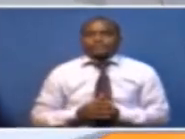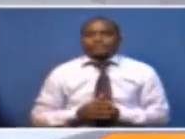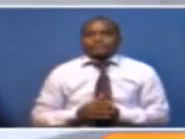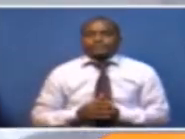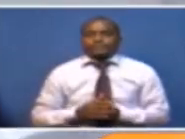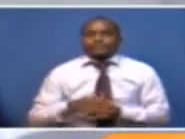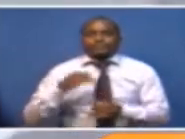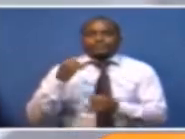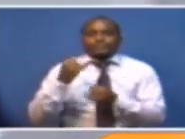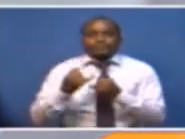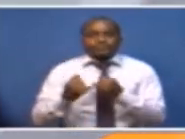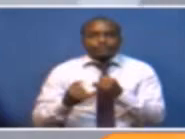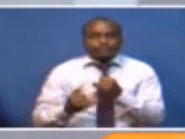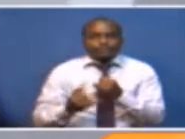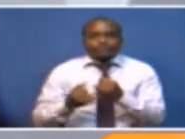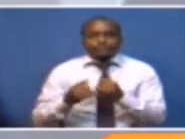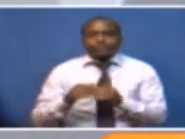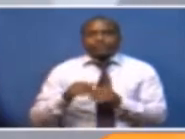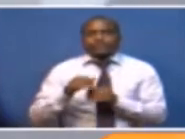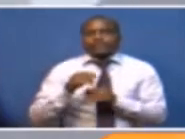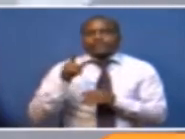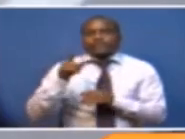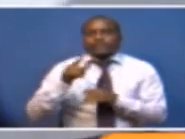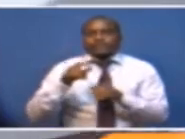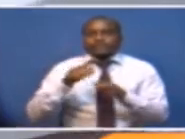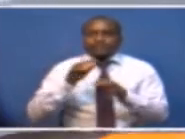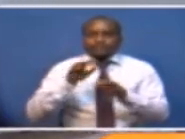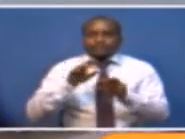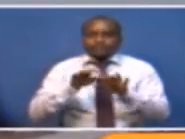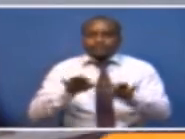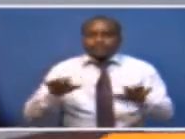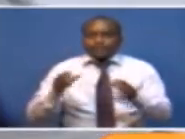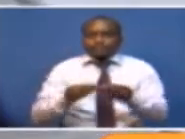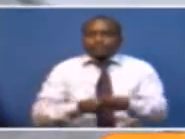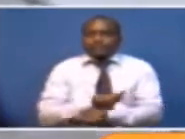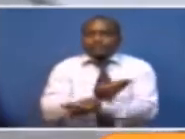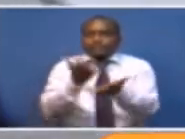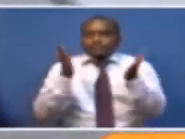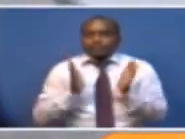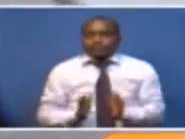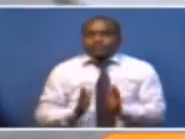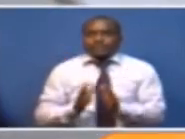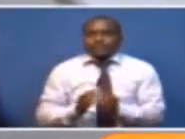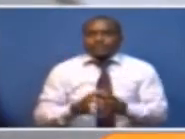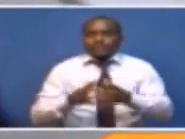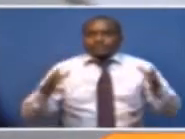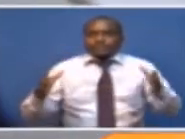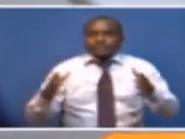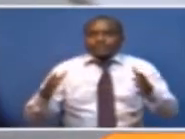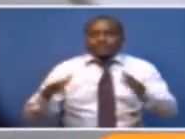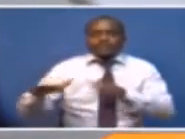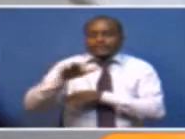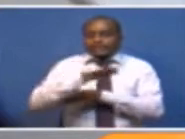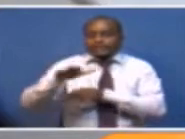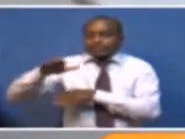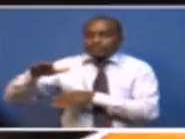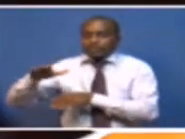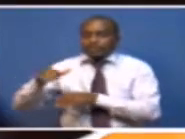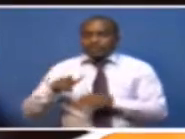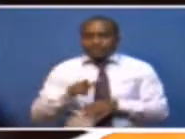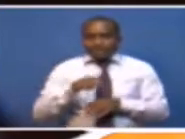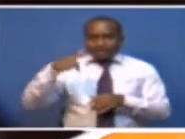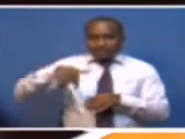And finally, Ball Holding, an acoustic and grand piano distributor, has expanded its geographical footprint